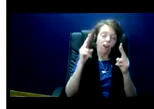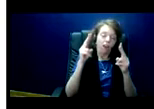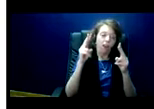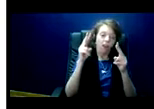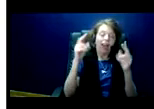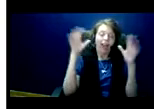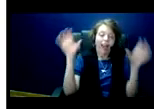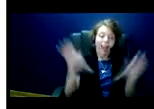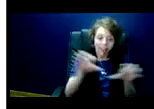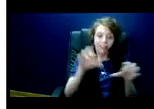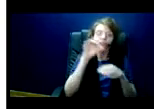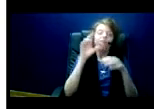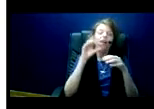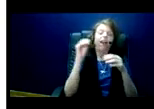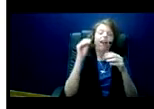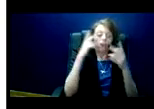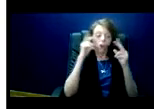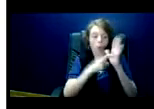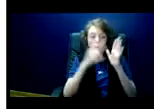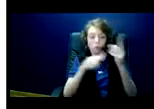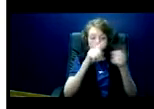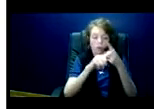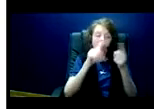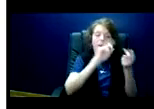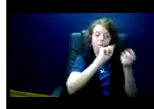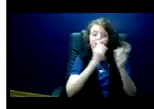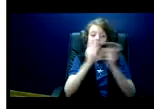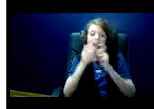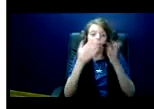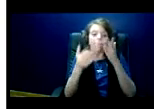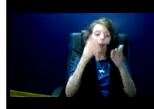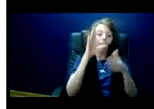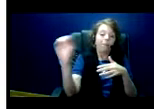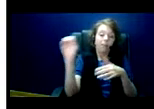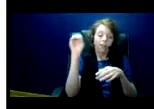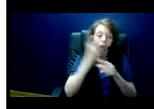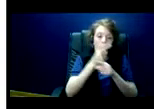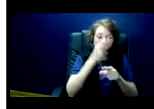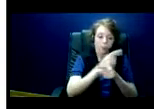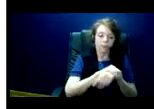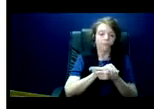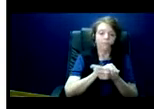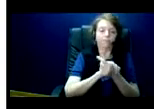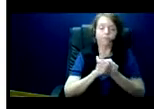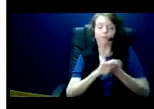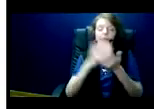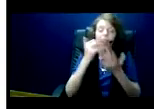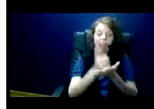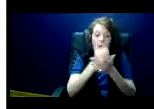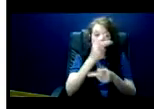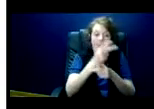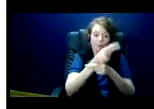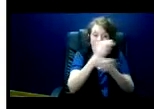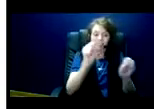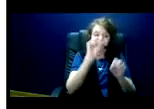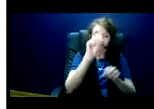be appropriate. That being said, providing some modifications proactively helps create a safe space where everyone feels like they